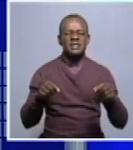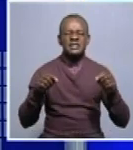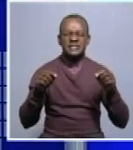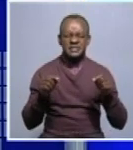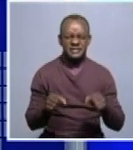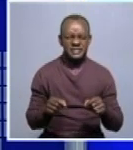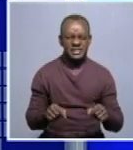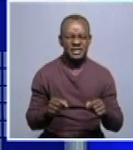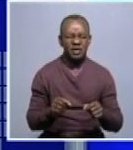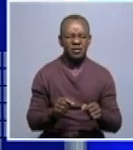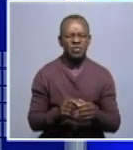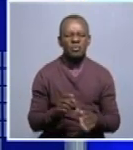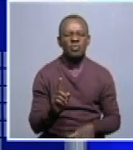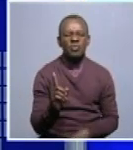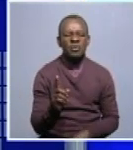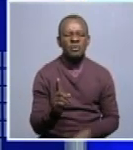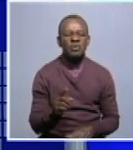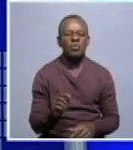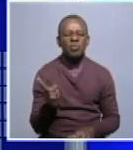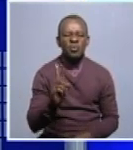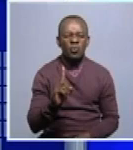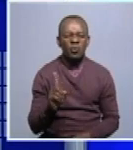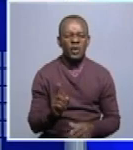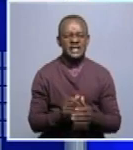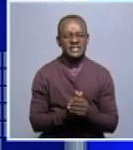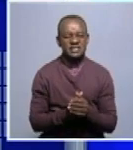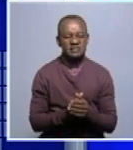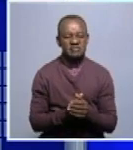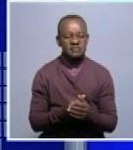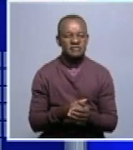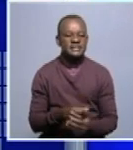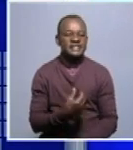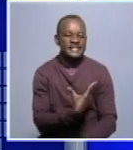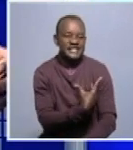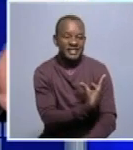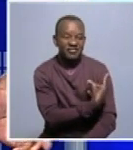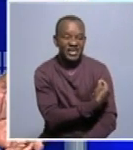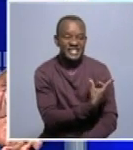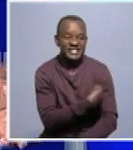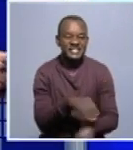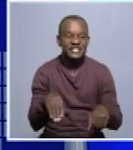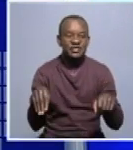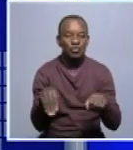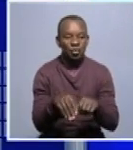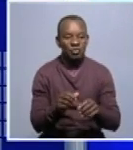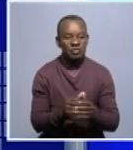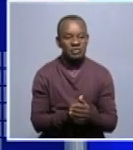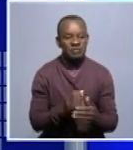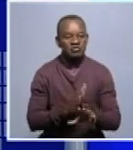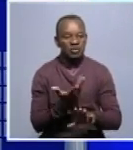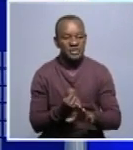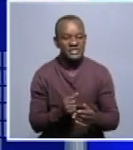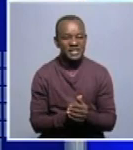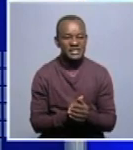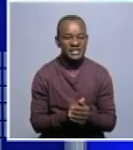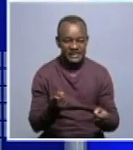these new variants of COVID-19 have on the vaccines that were developed to fight the other variants?